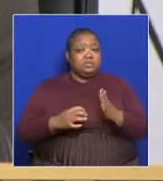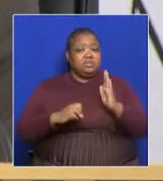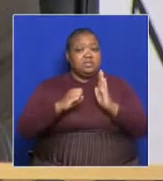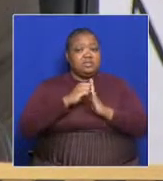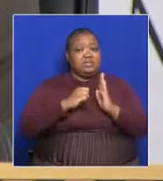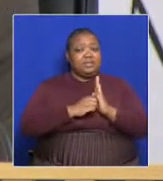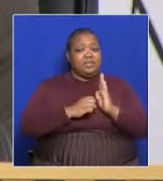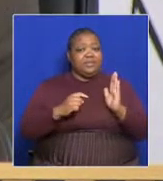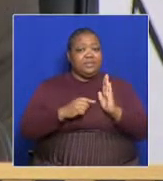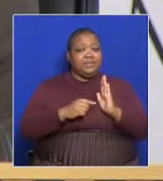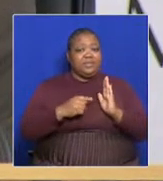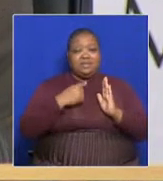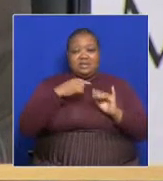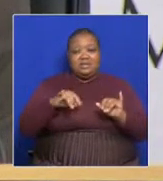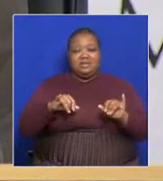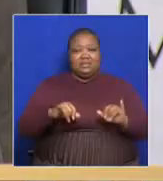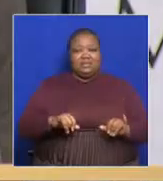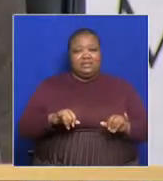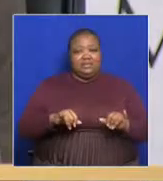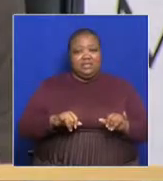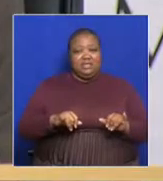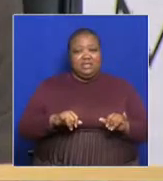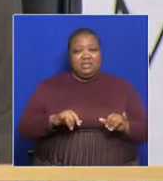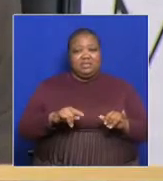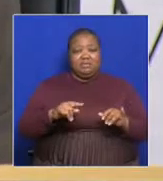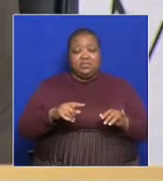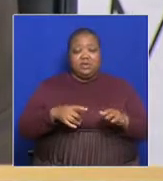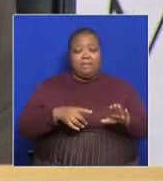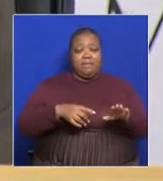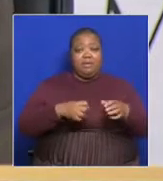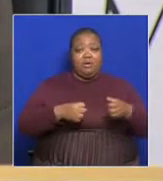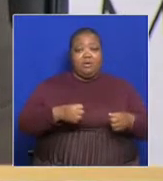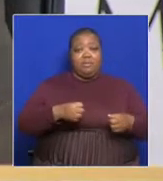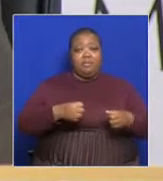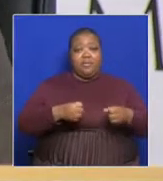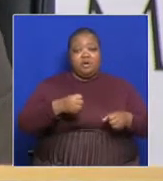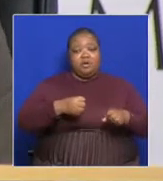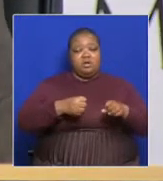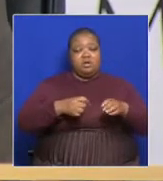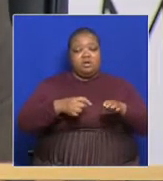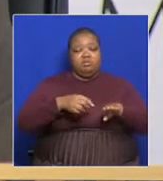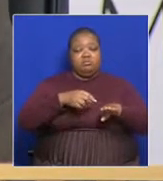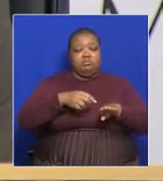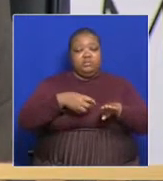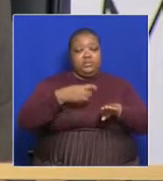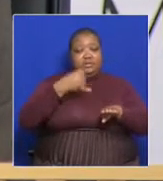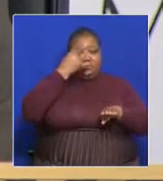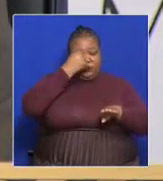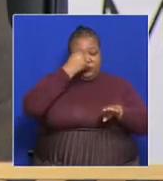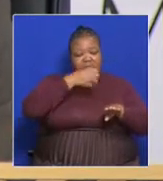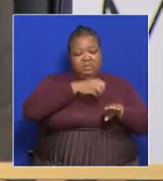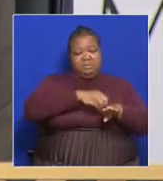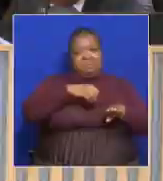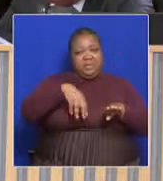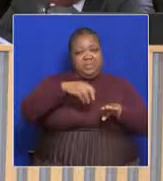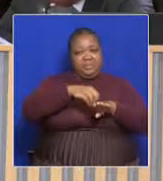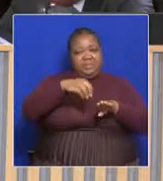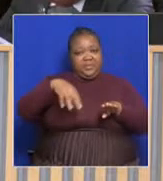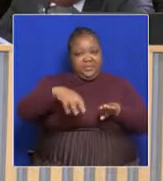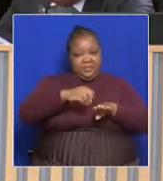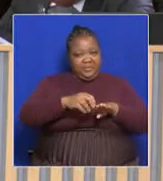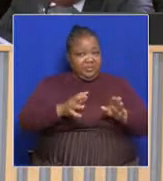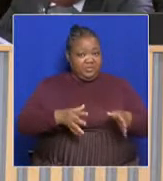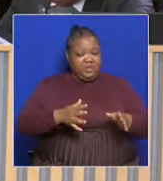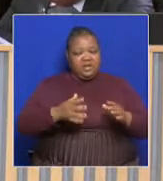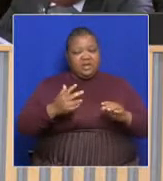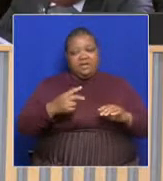stay beyond taking your bags off their vehicle and then they left. You make them more